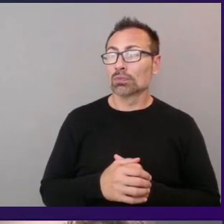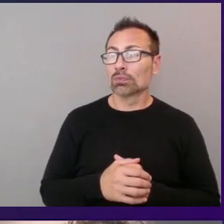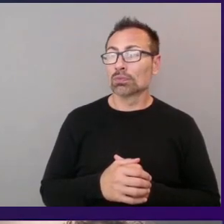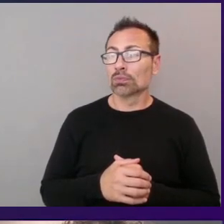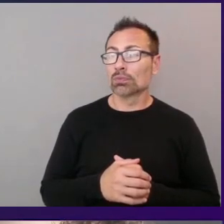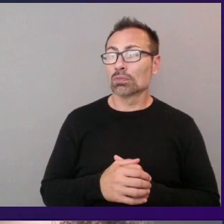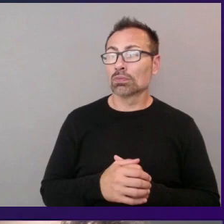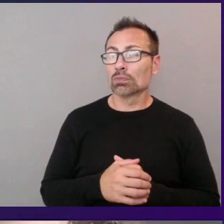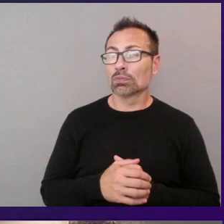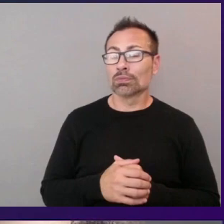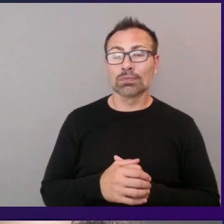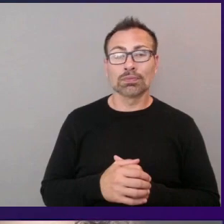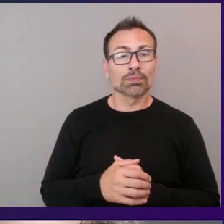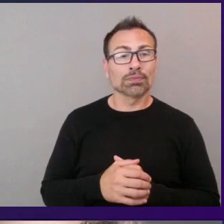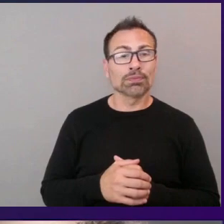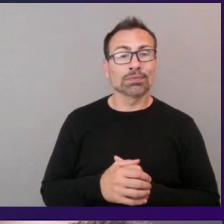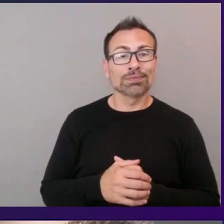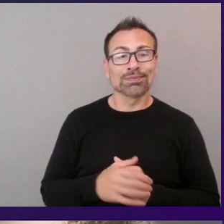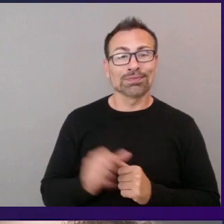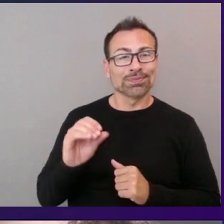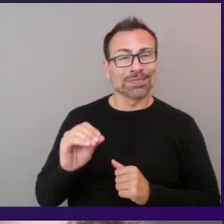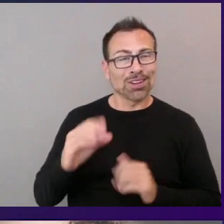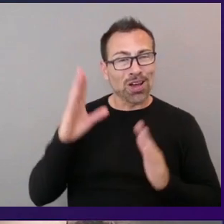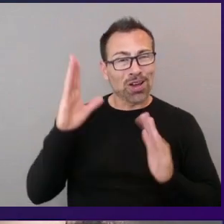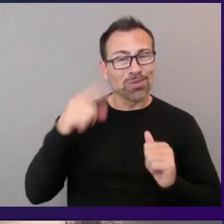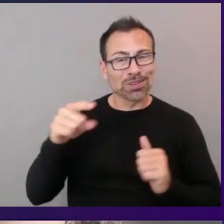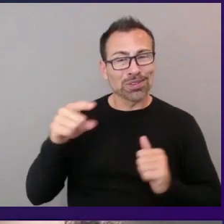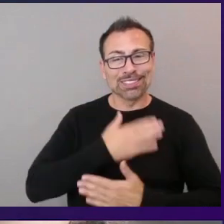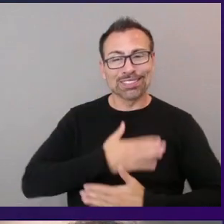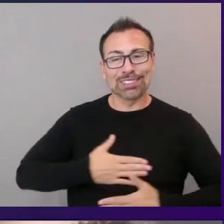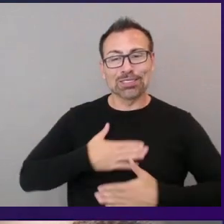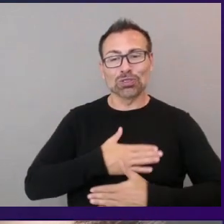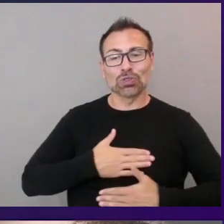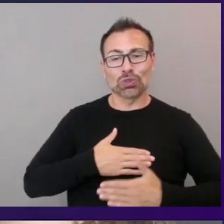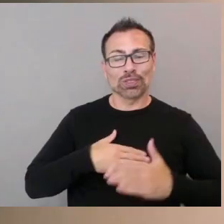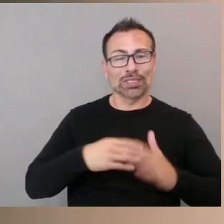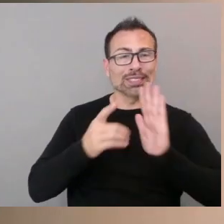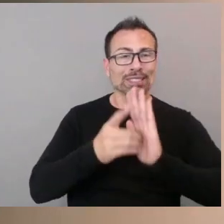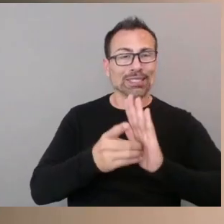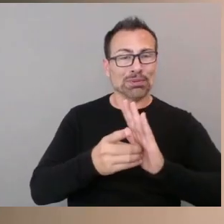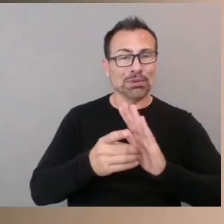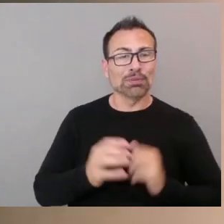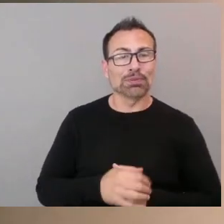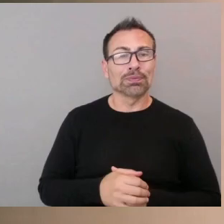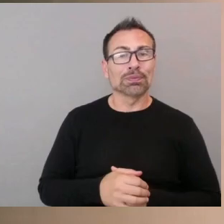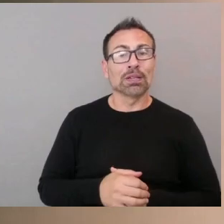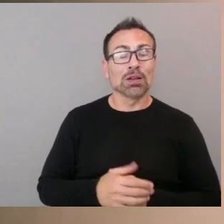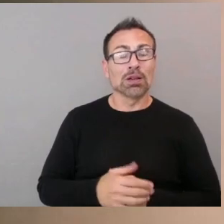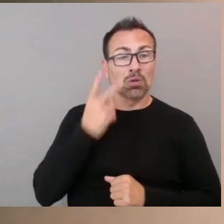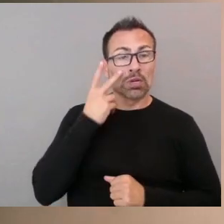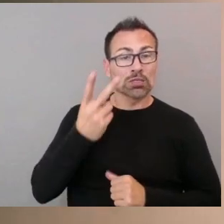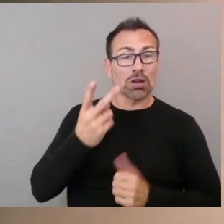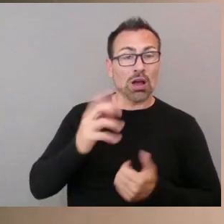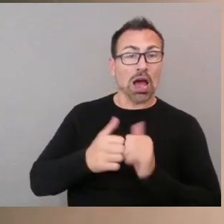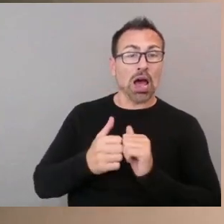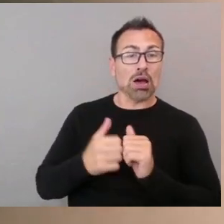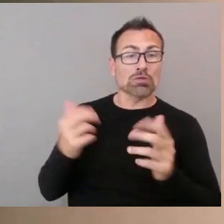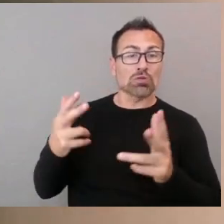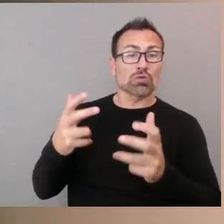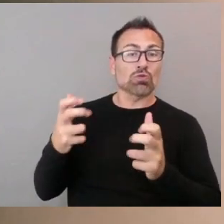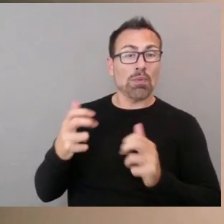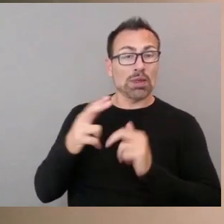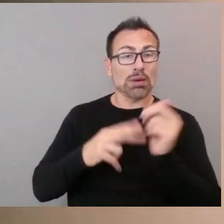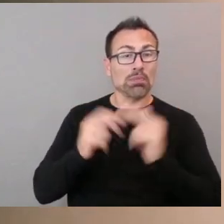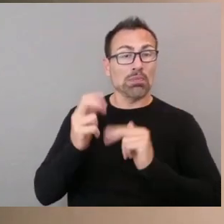So I hope you enjoyed the demo. We saw how to rapidly build a full stack